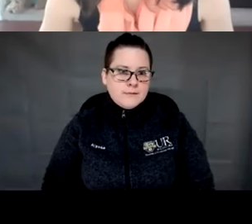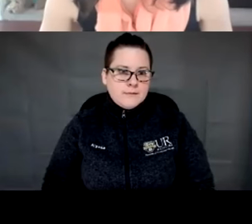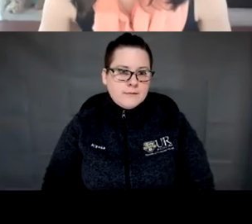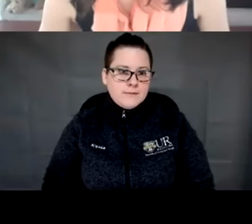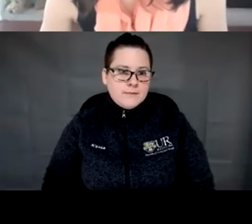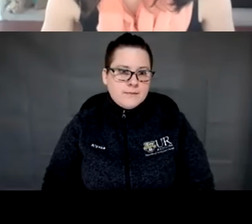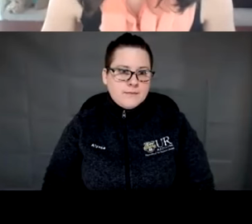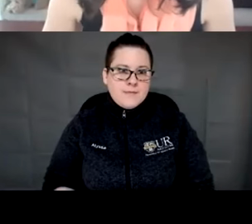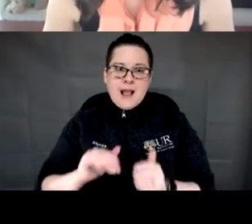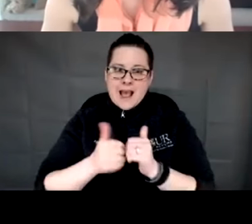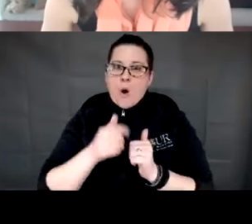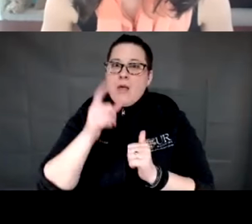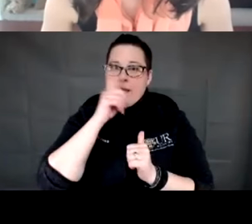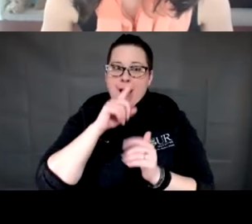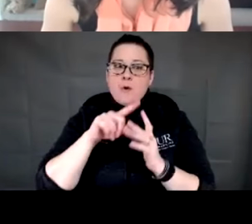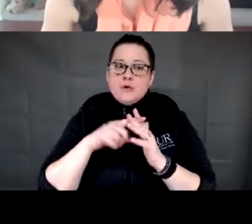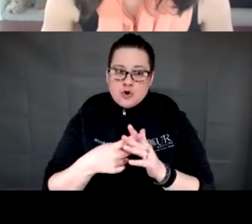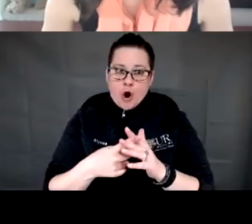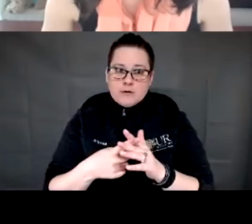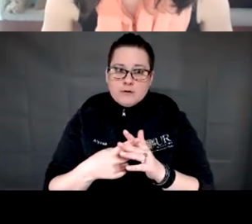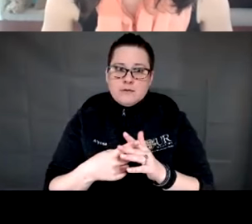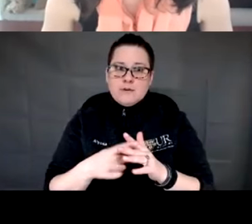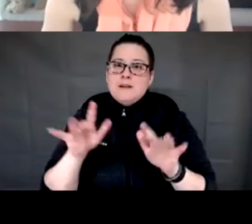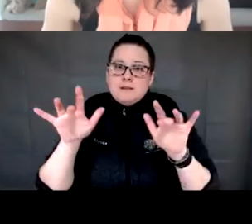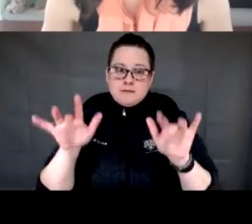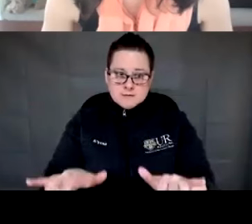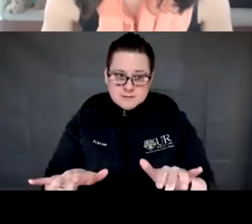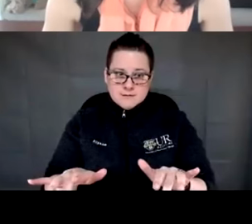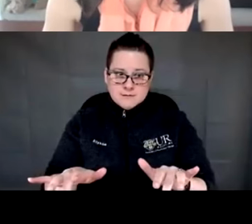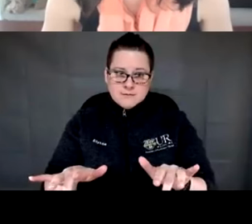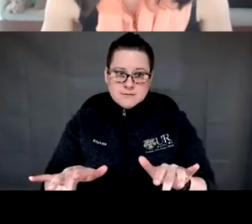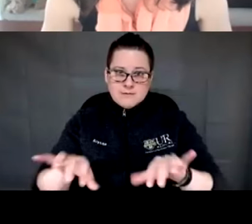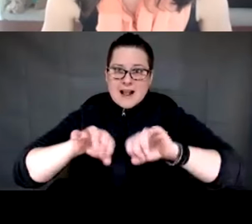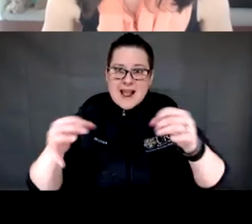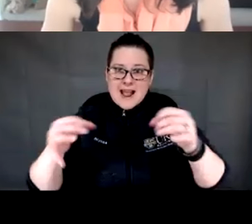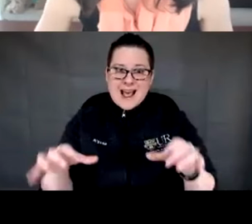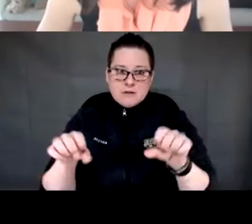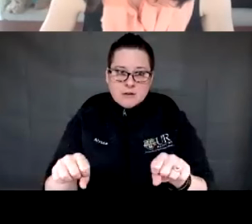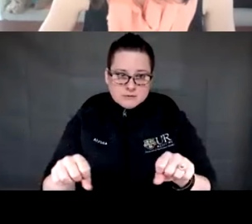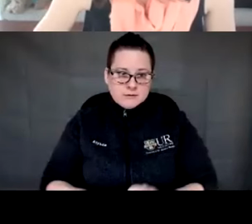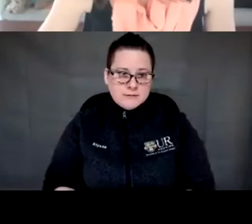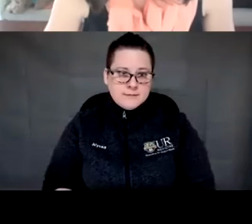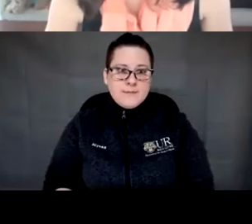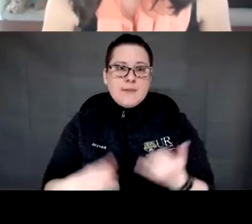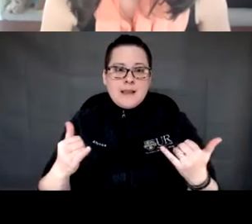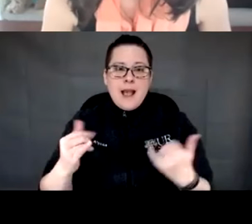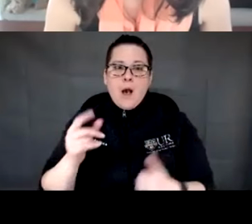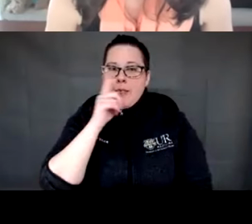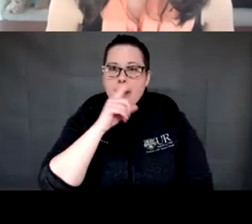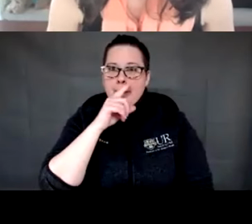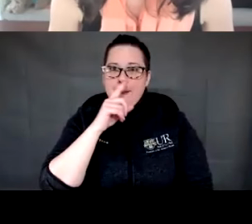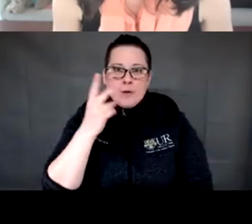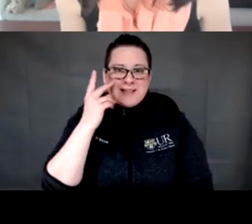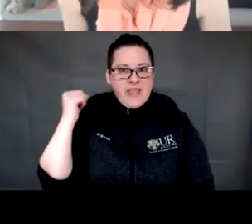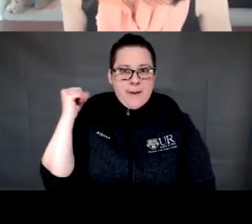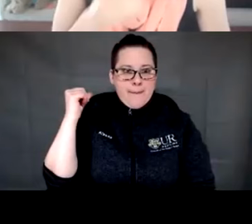Okay, so that's how the mouse initiates the trial, by making contact with those handles. And now you're seeing the mouse from the opposite point